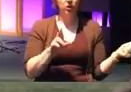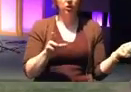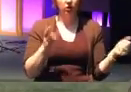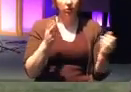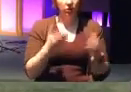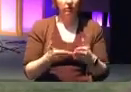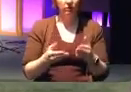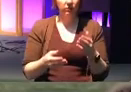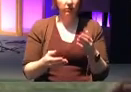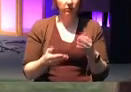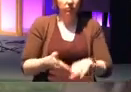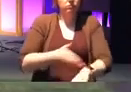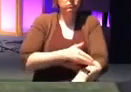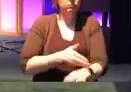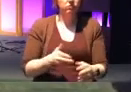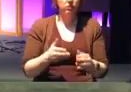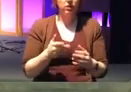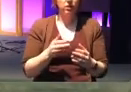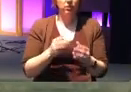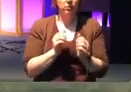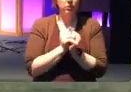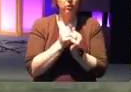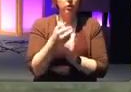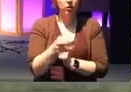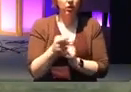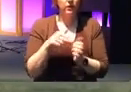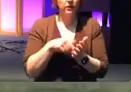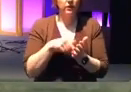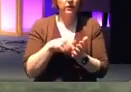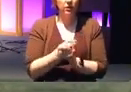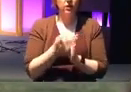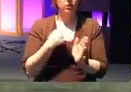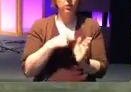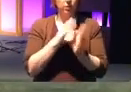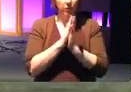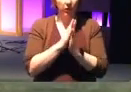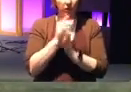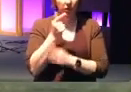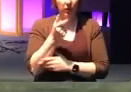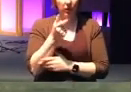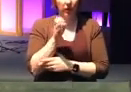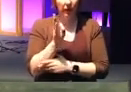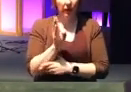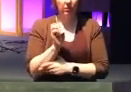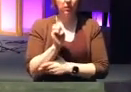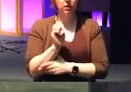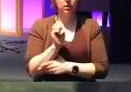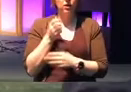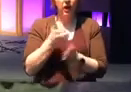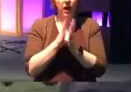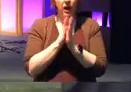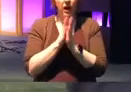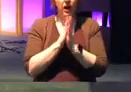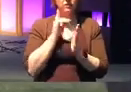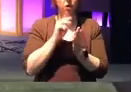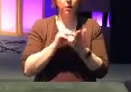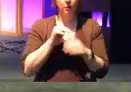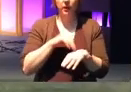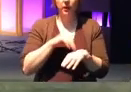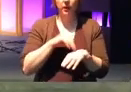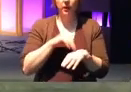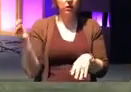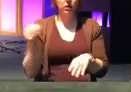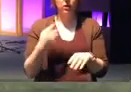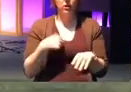her and help her and be with her in this moment. And Lord, we pray for Gabe. We're asking God for a miracle. We're